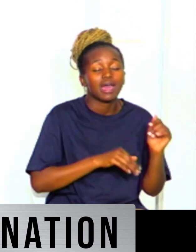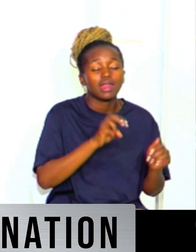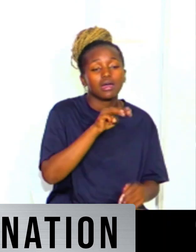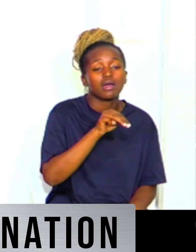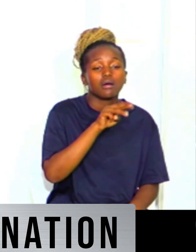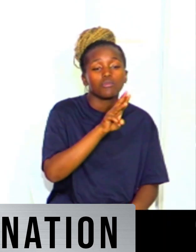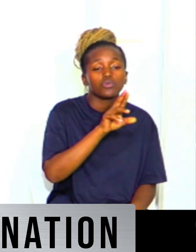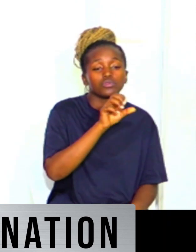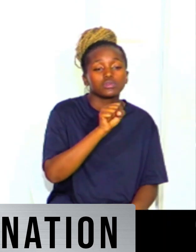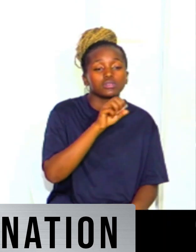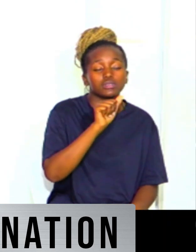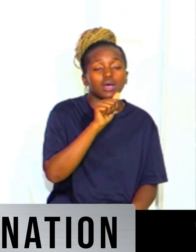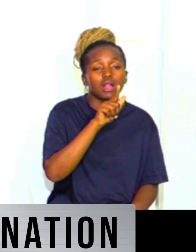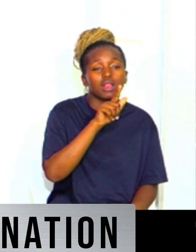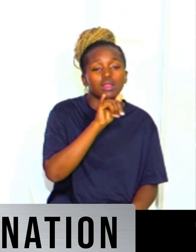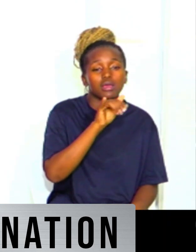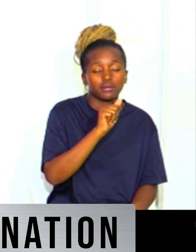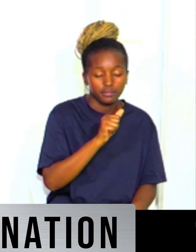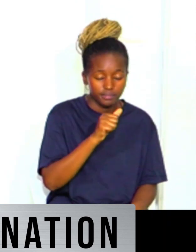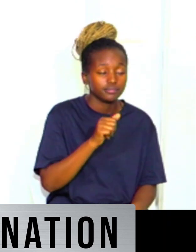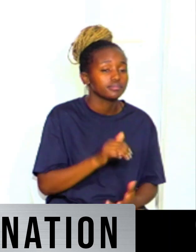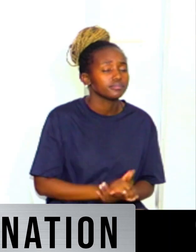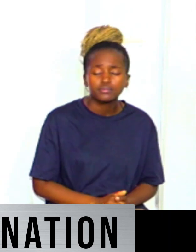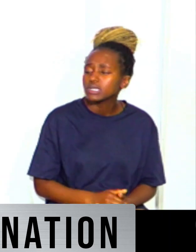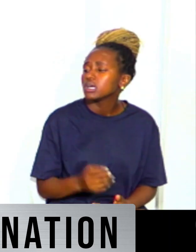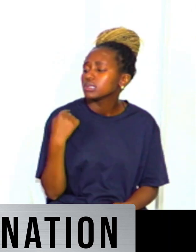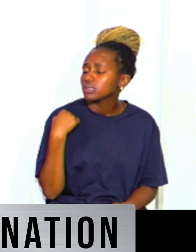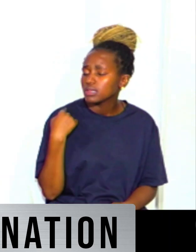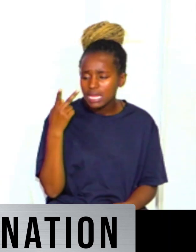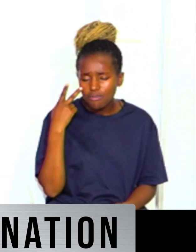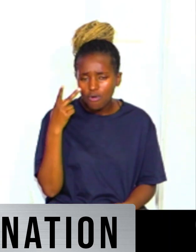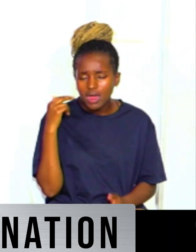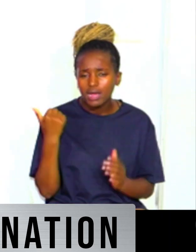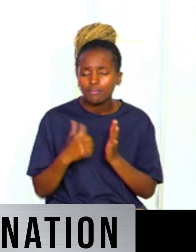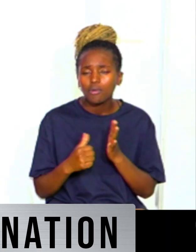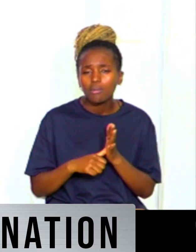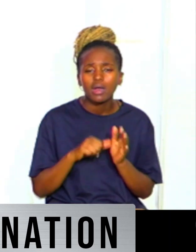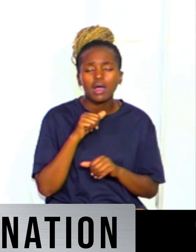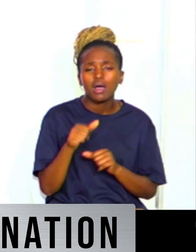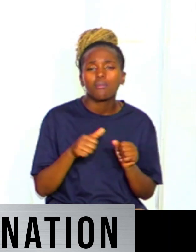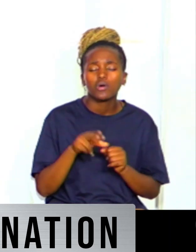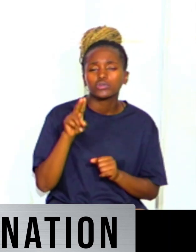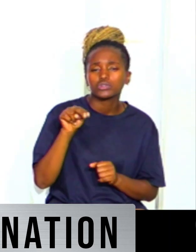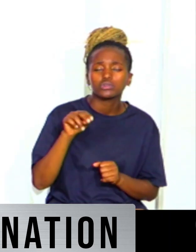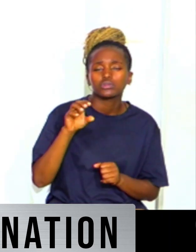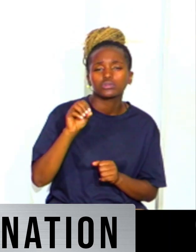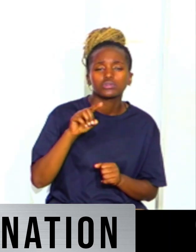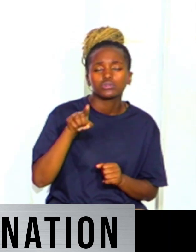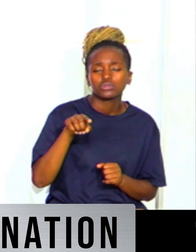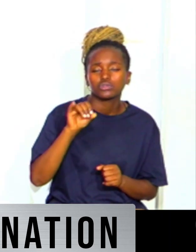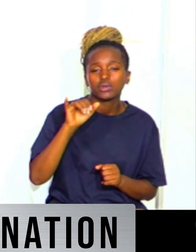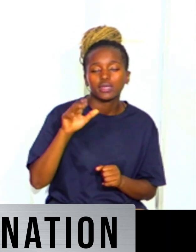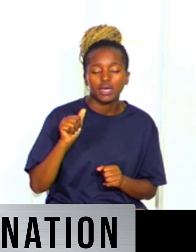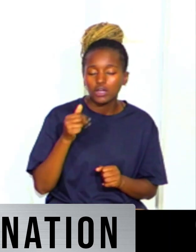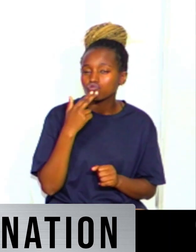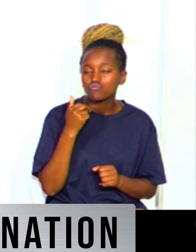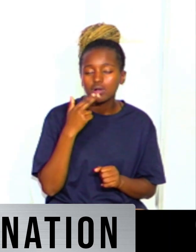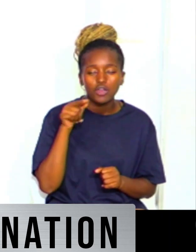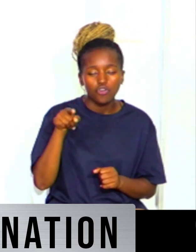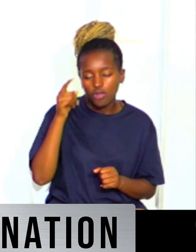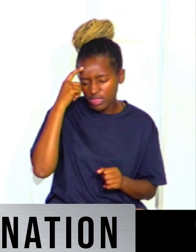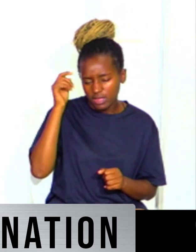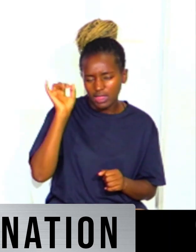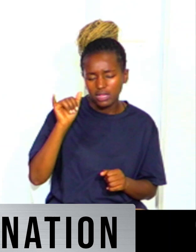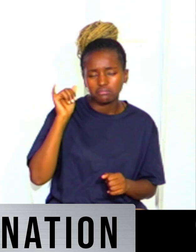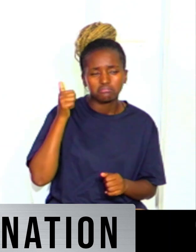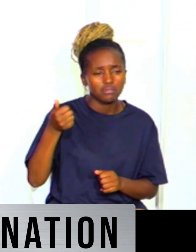keen about Western Kenya. And Zoya Sugar, you remember the other day, there were riots in Zoya from Zoya being brought down. And now there are riots